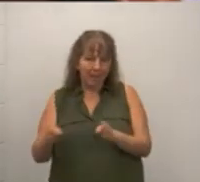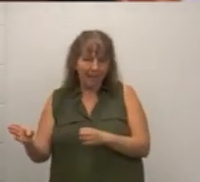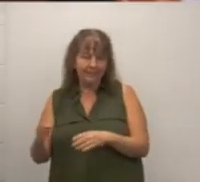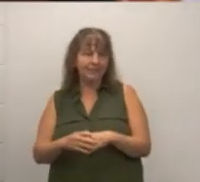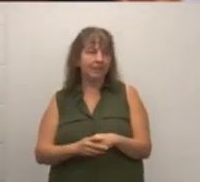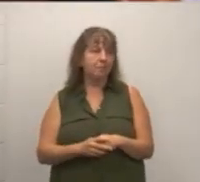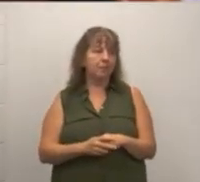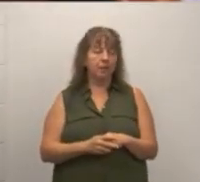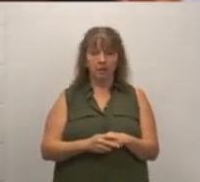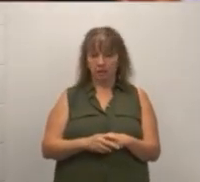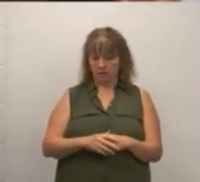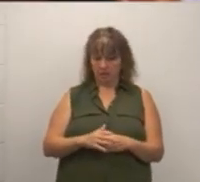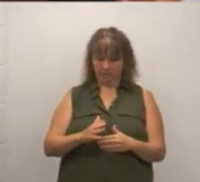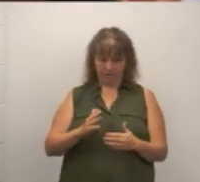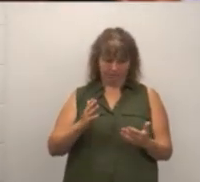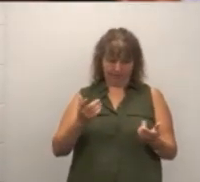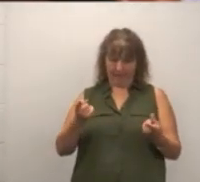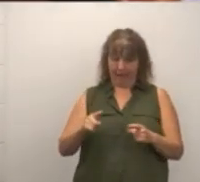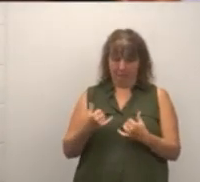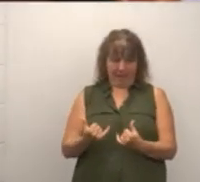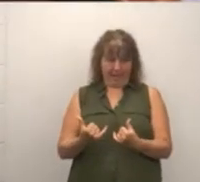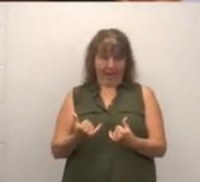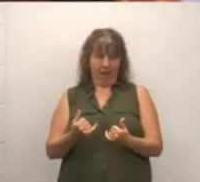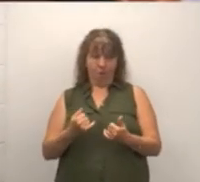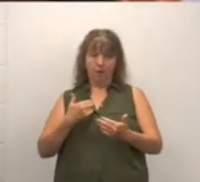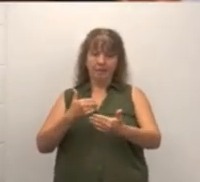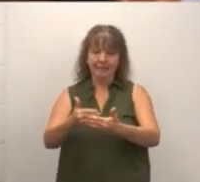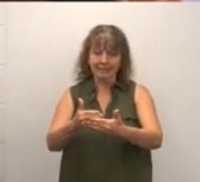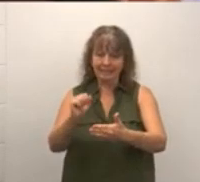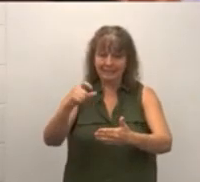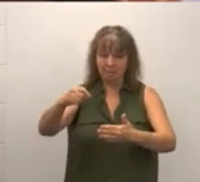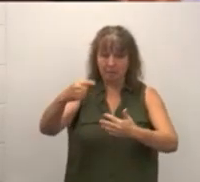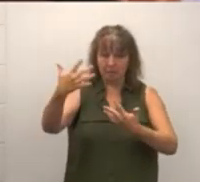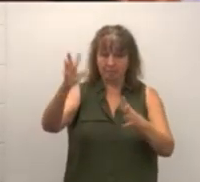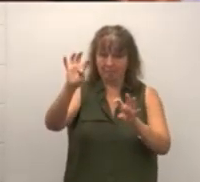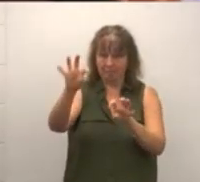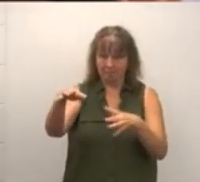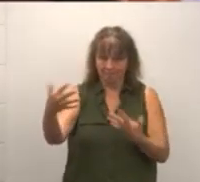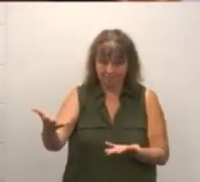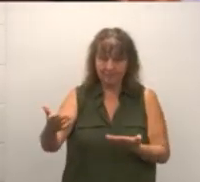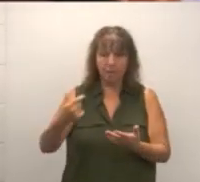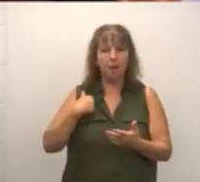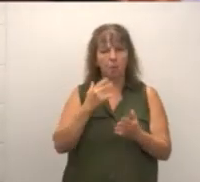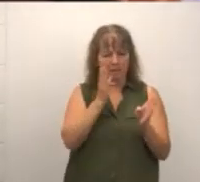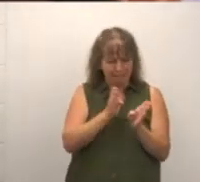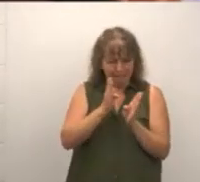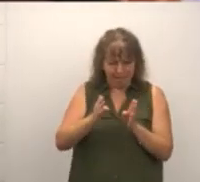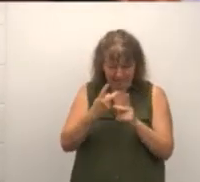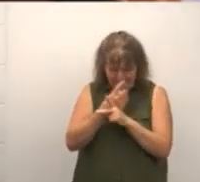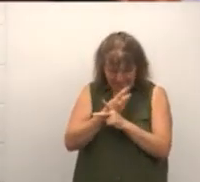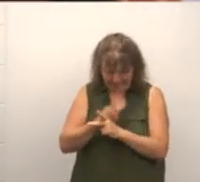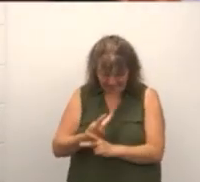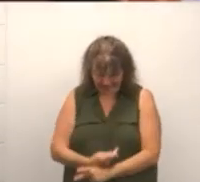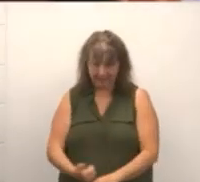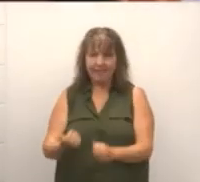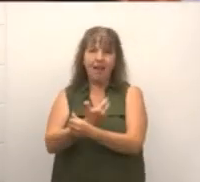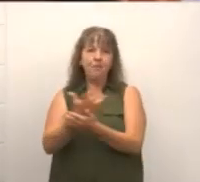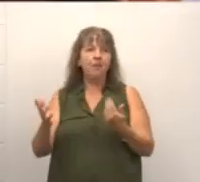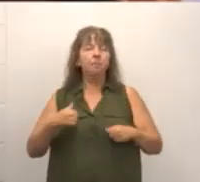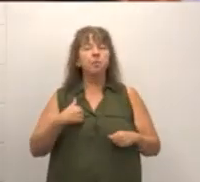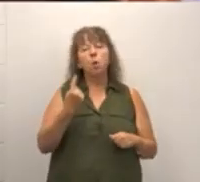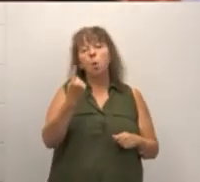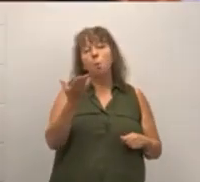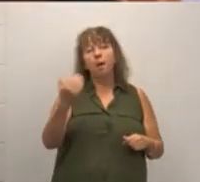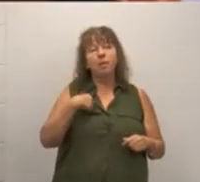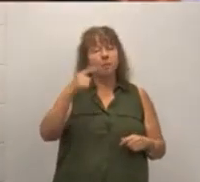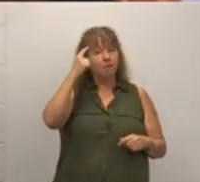sure what's going to happen between now and September, but we're prepared for just about anything. One thing that we've always had in our minds is what happens